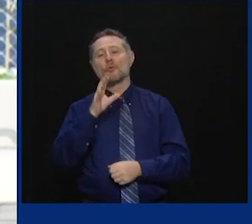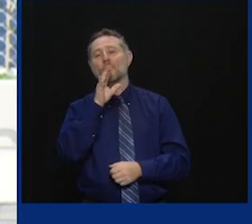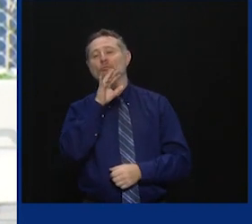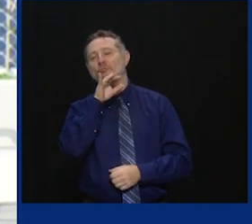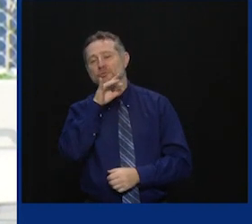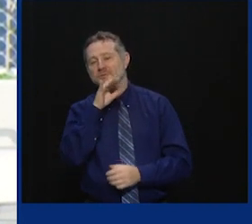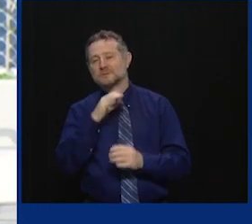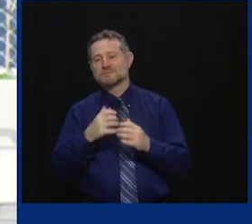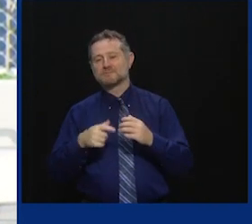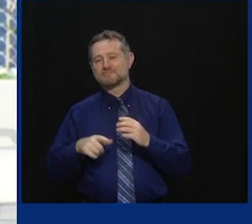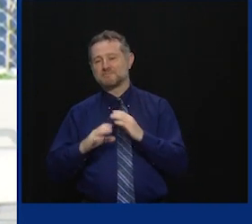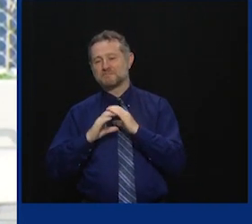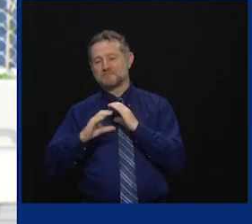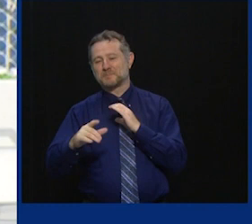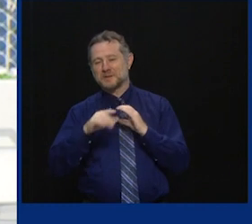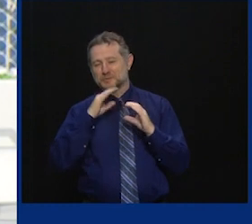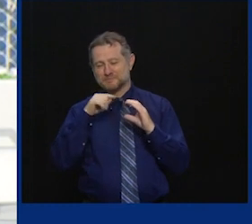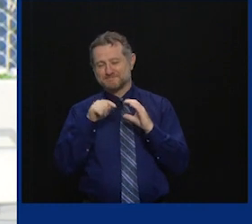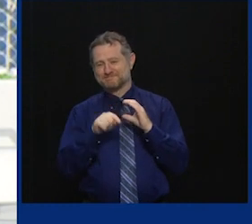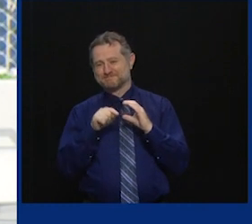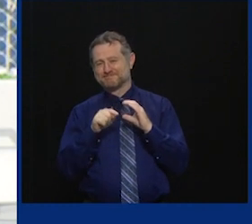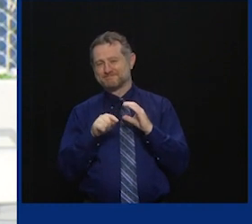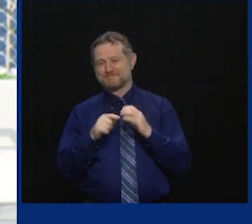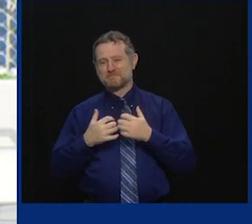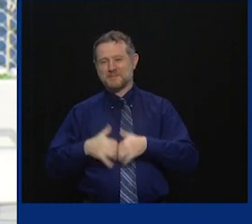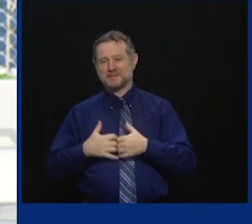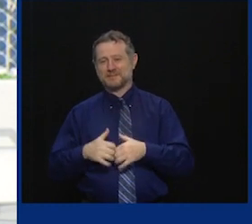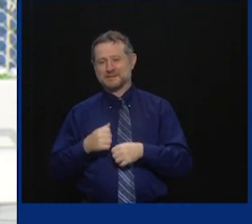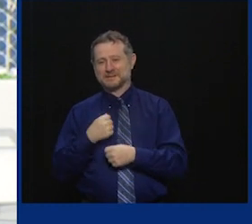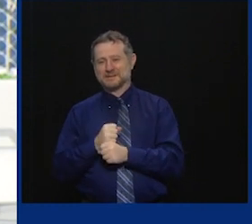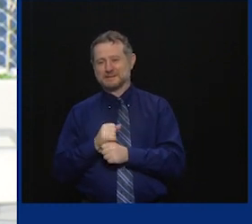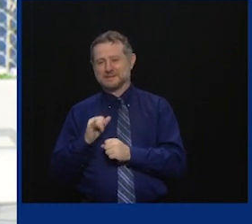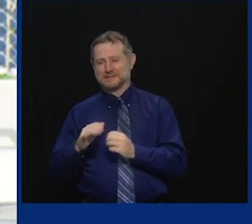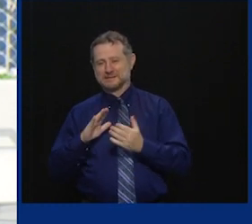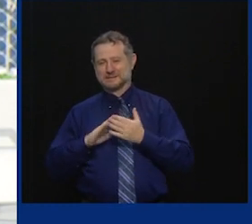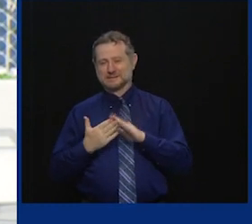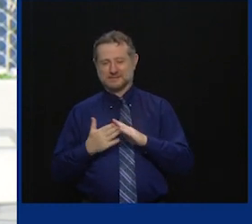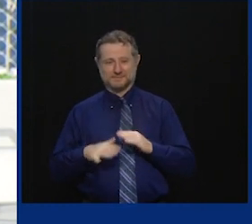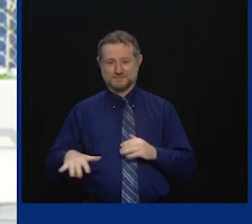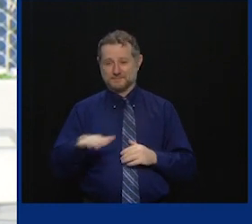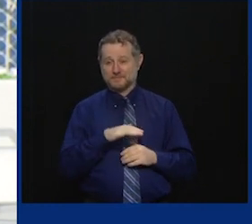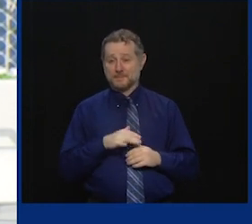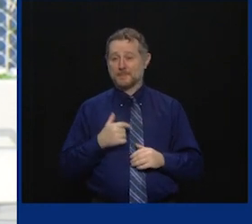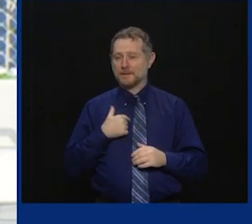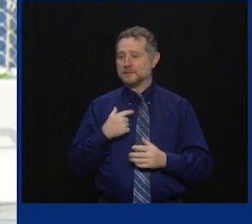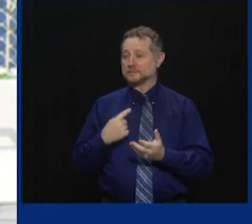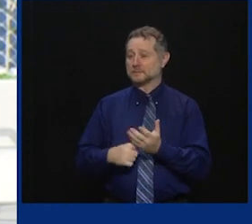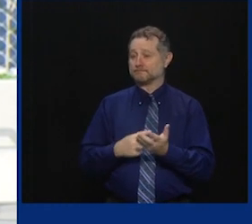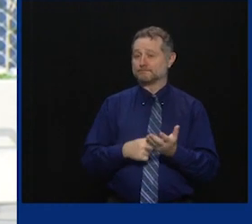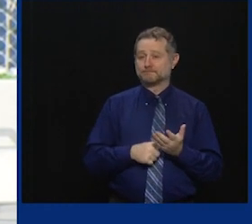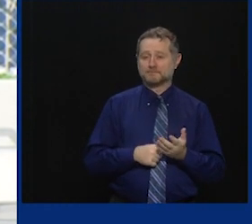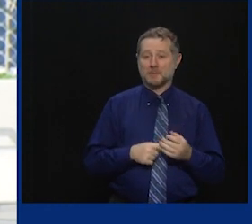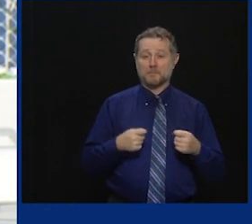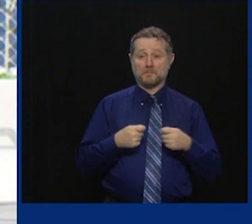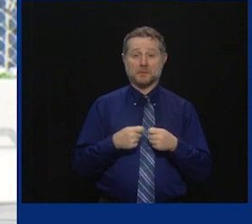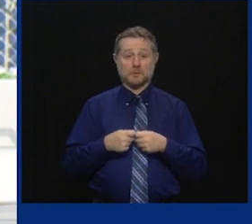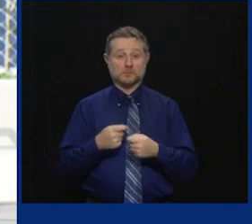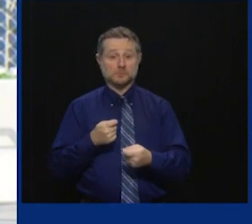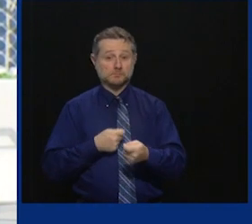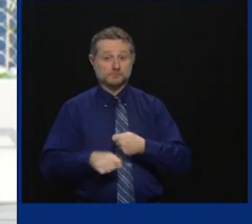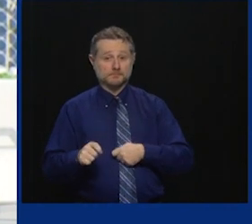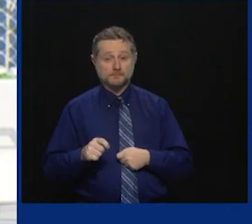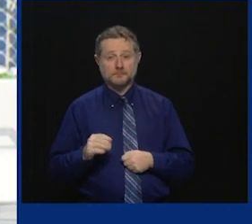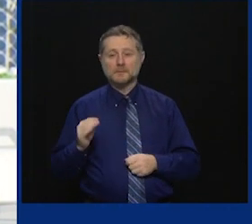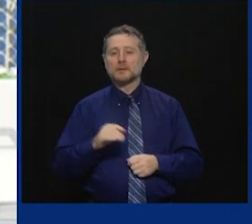city. And the first initiative I spoke about, the transmission line that's going to bring replacement power, literally view it as an extension